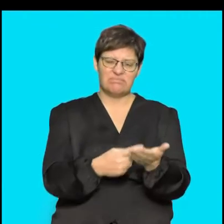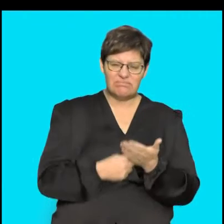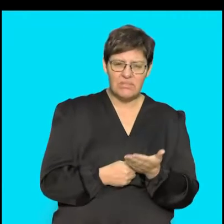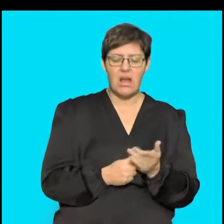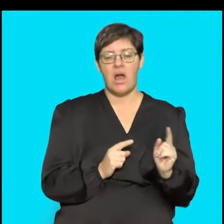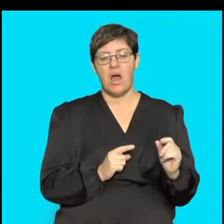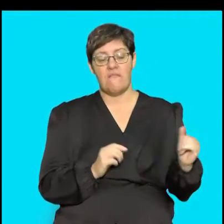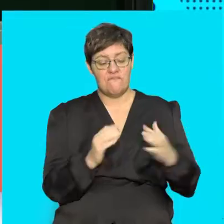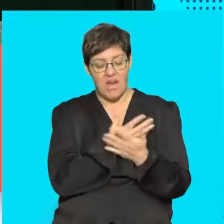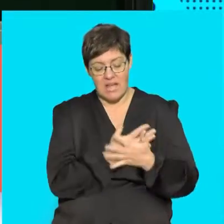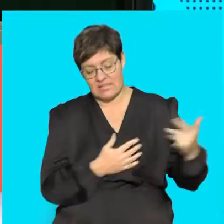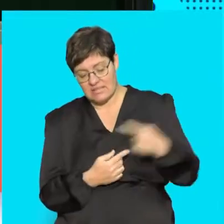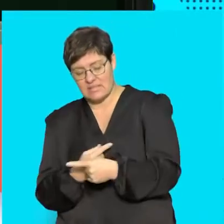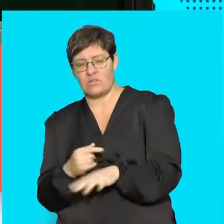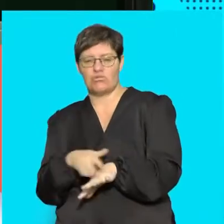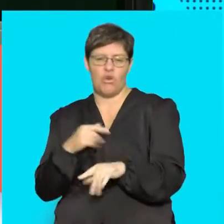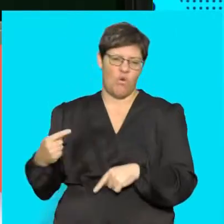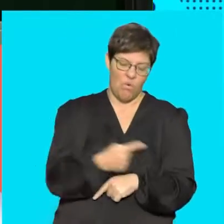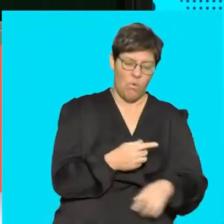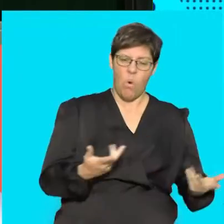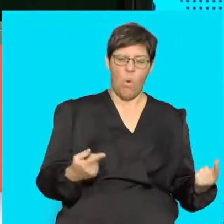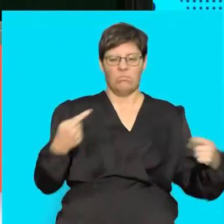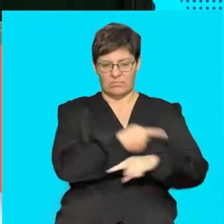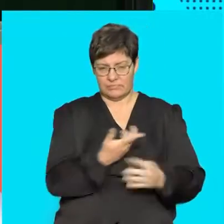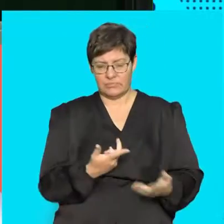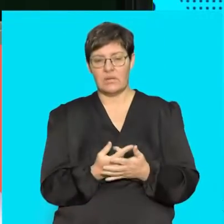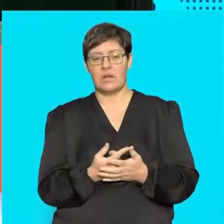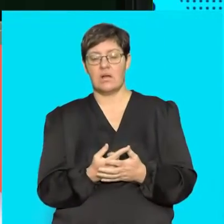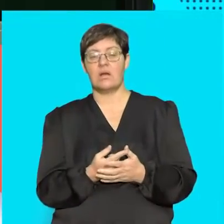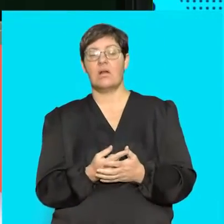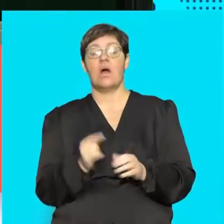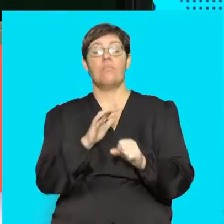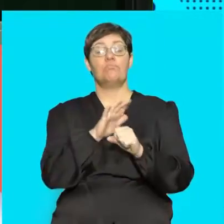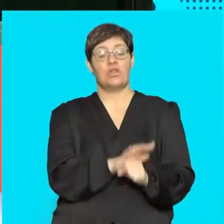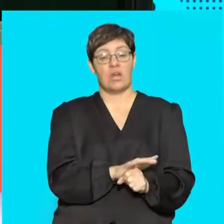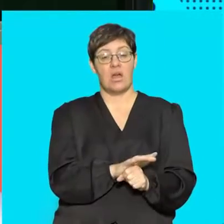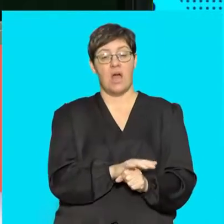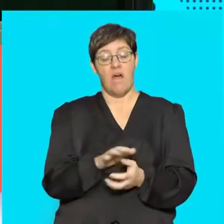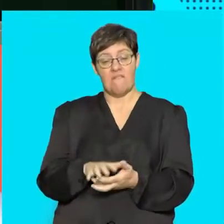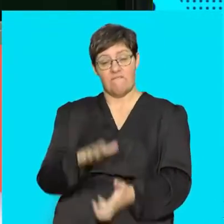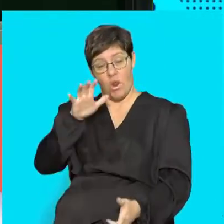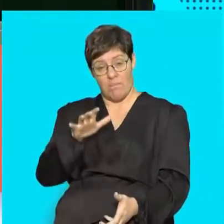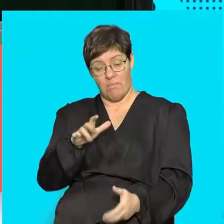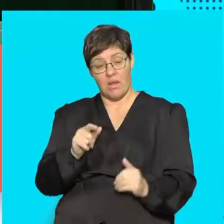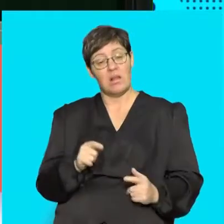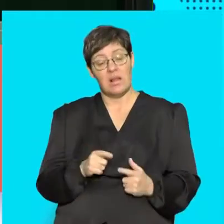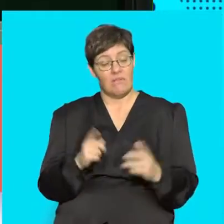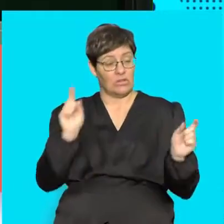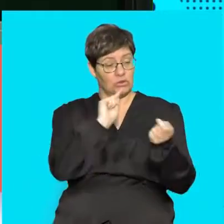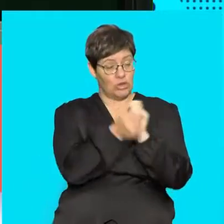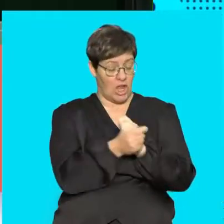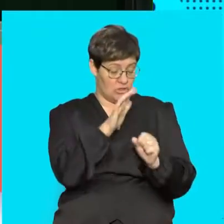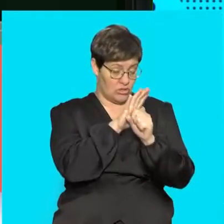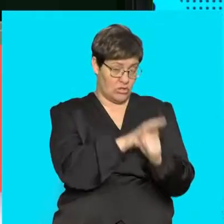the rates of reaction. We also said that pressure is inversely proportional to the volume. So as soon as there's